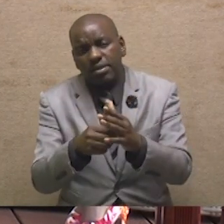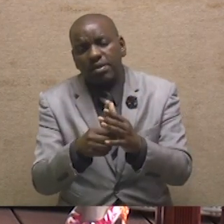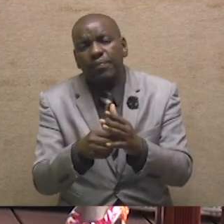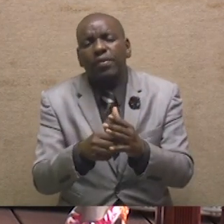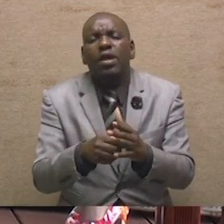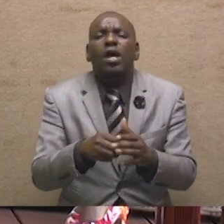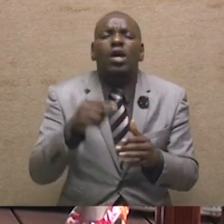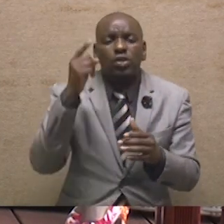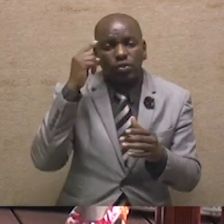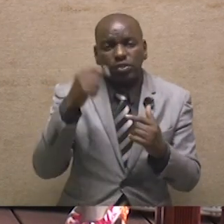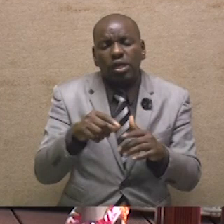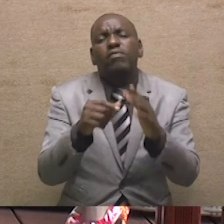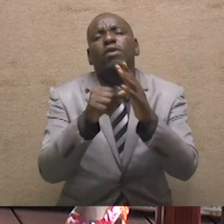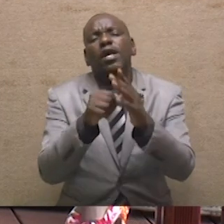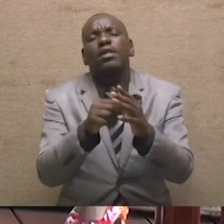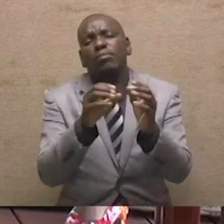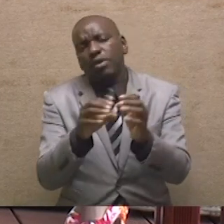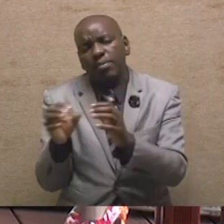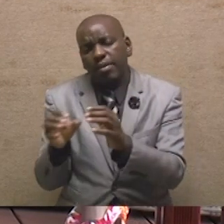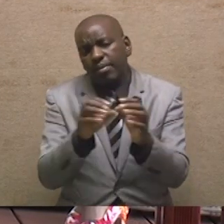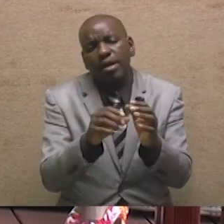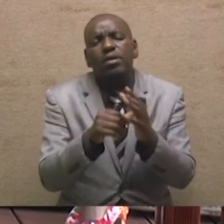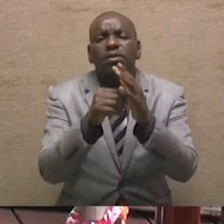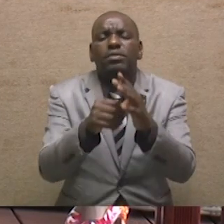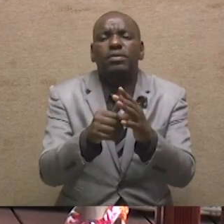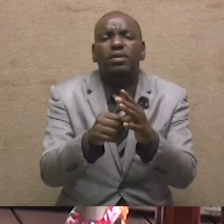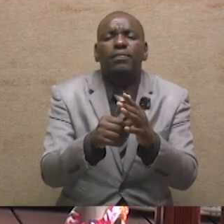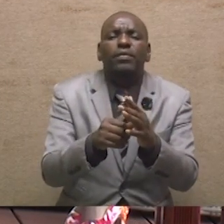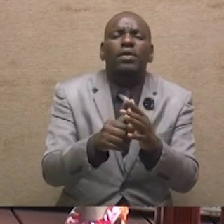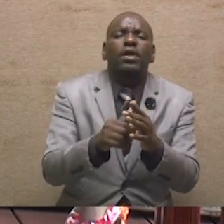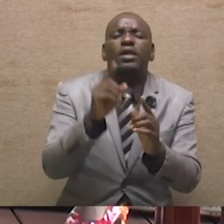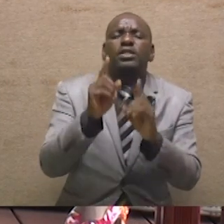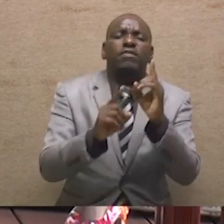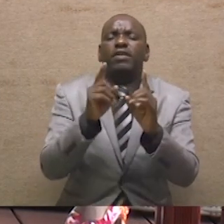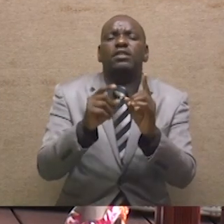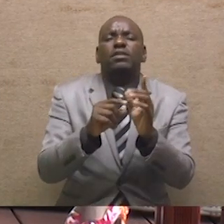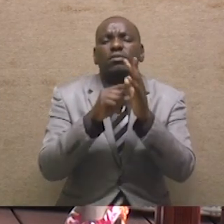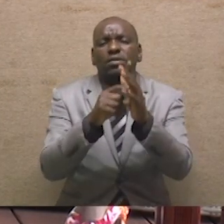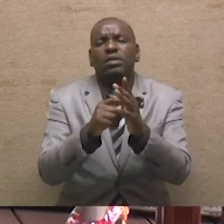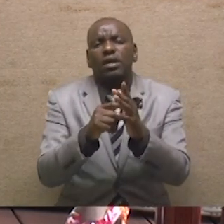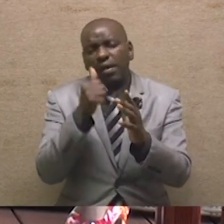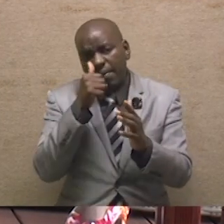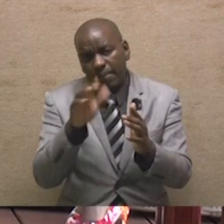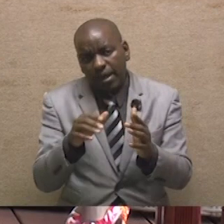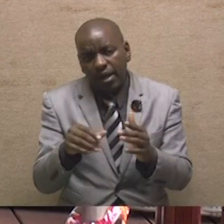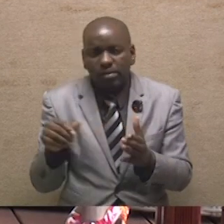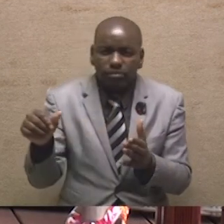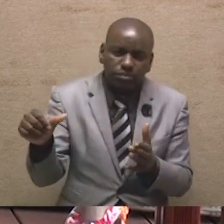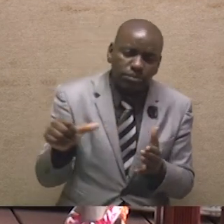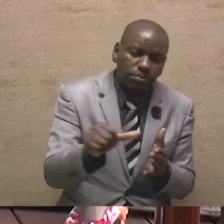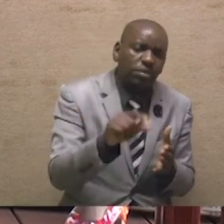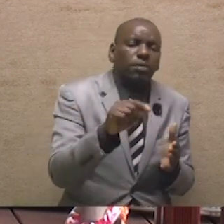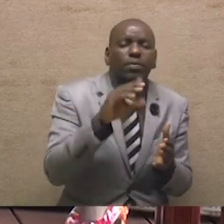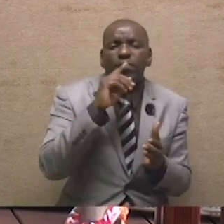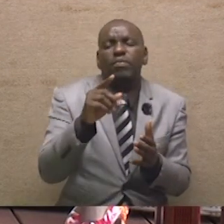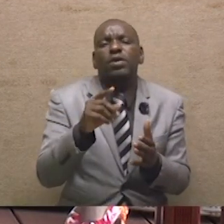belief system, traditional faith, which don't really have any. And yet, if you look at the practitioners in that area, they are